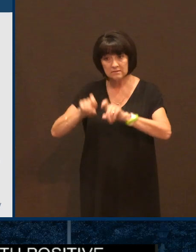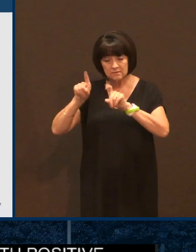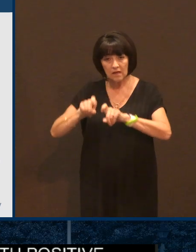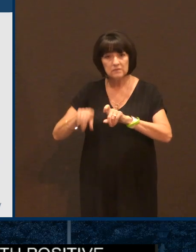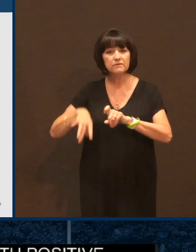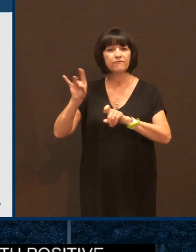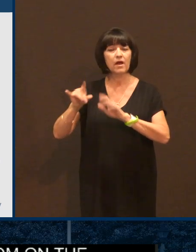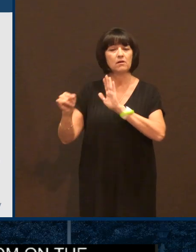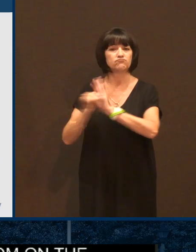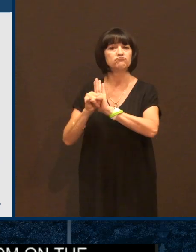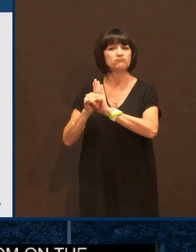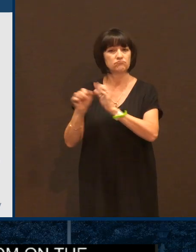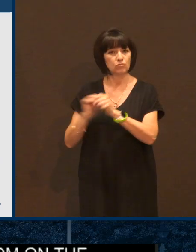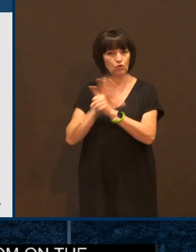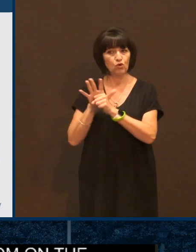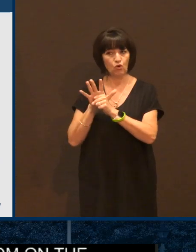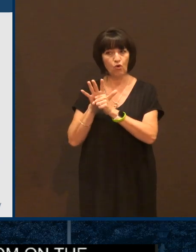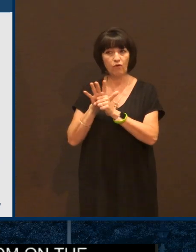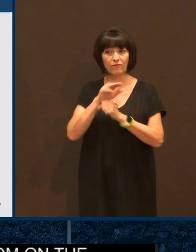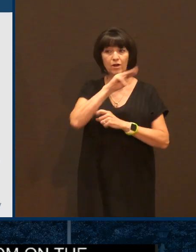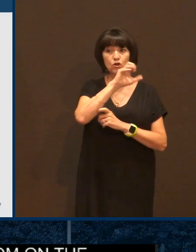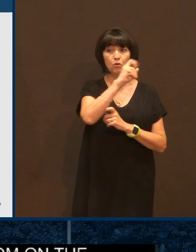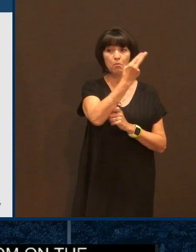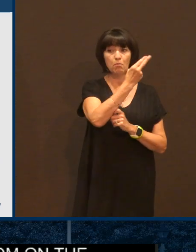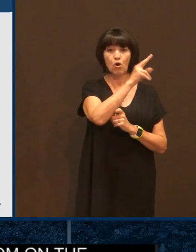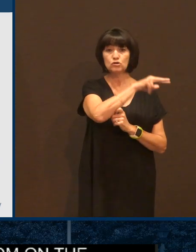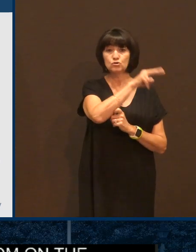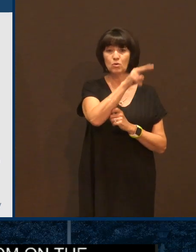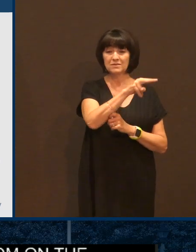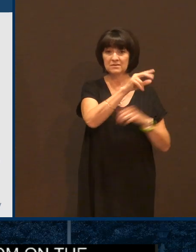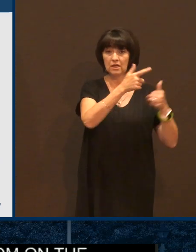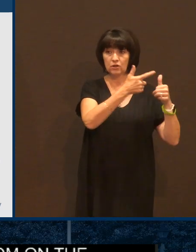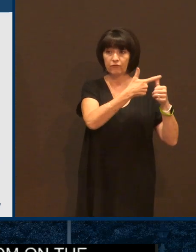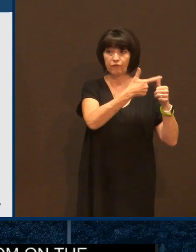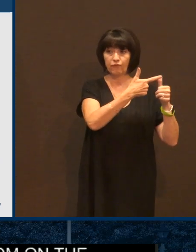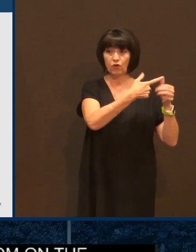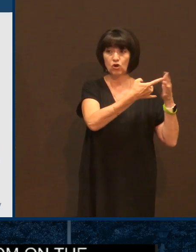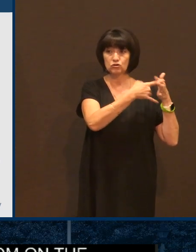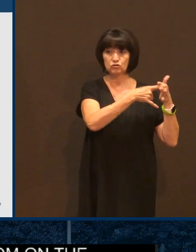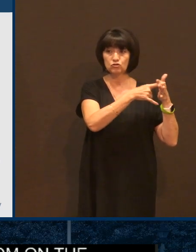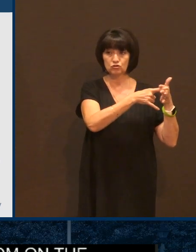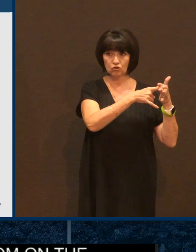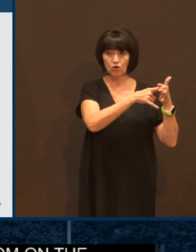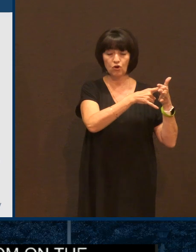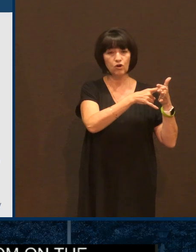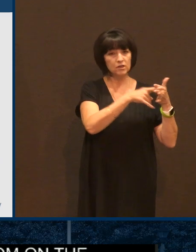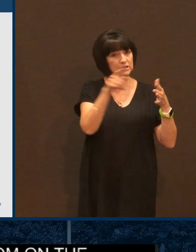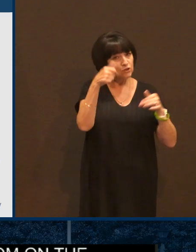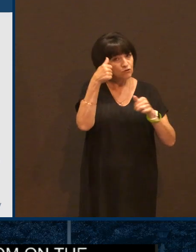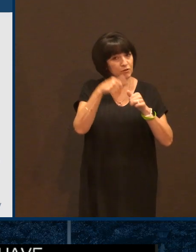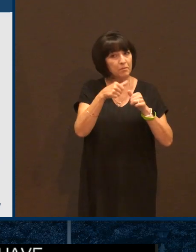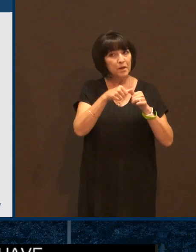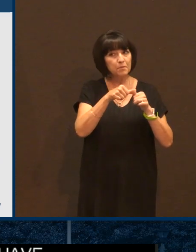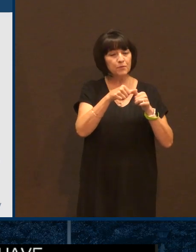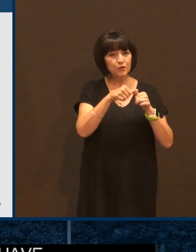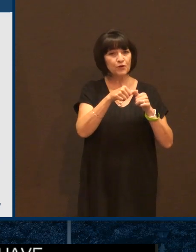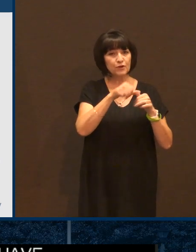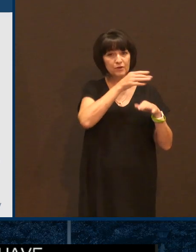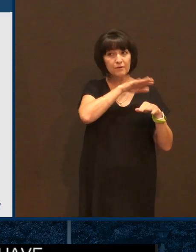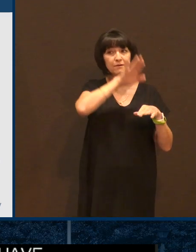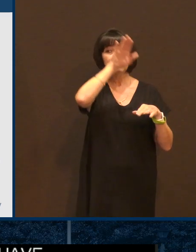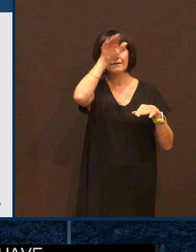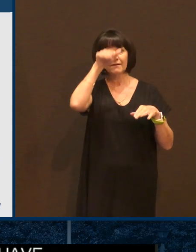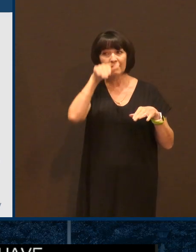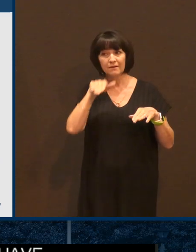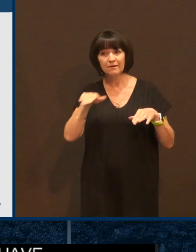to March 22nd, and you can really see the increase there. Now, remembering it